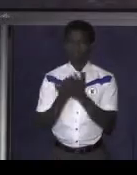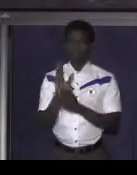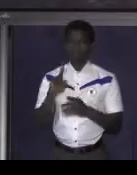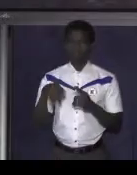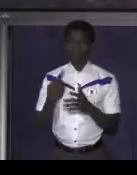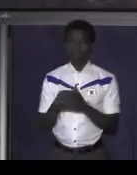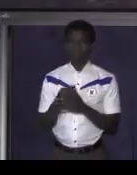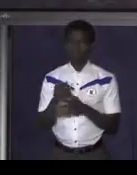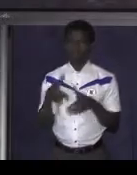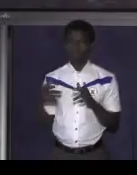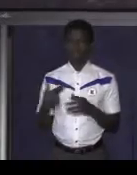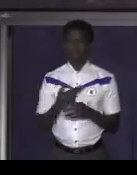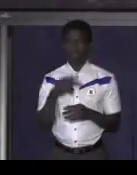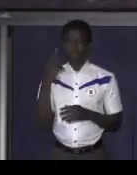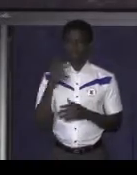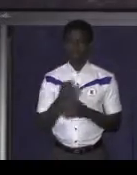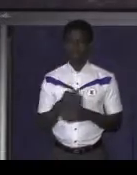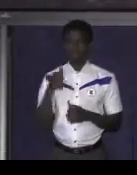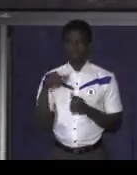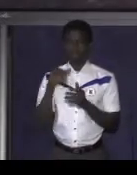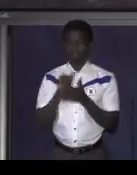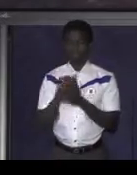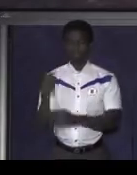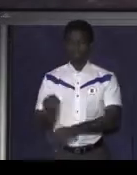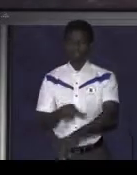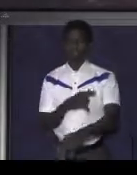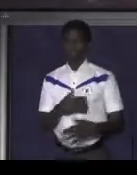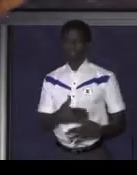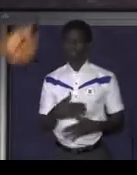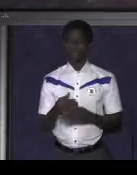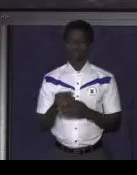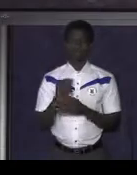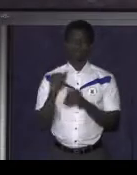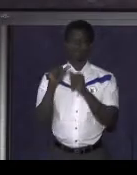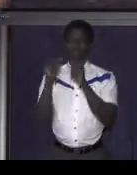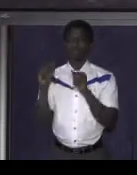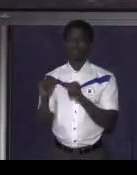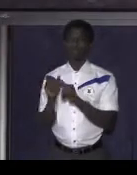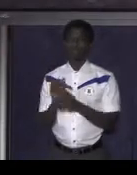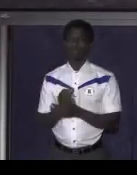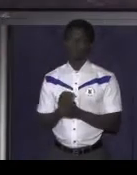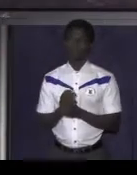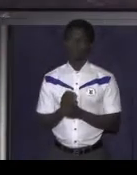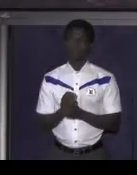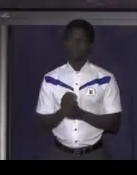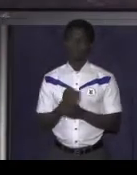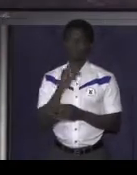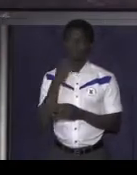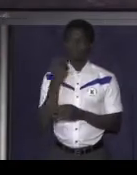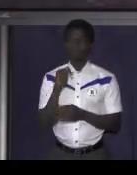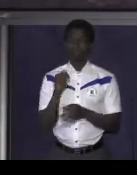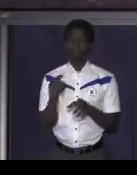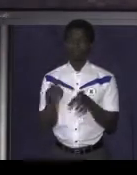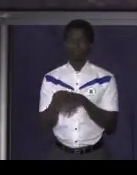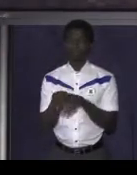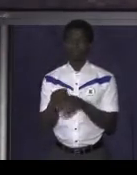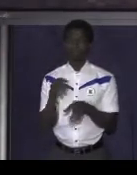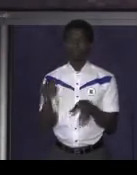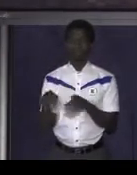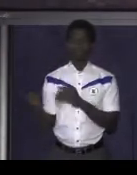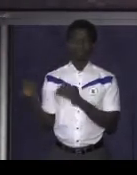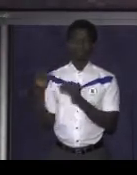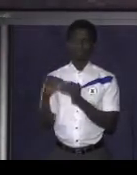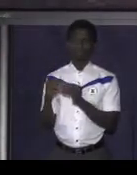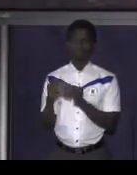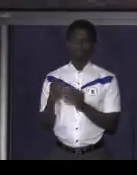Alrighty then, let us say, remember that the longest side squared is the same thing as adding this one squared